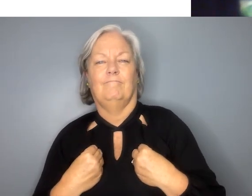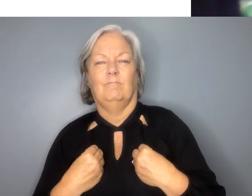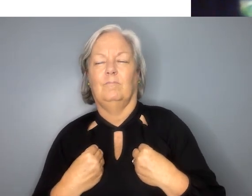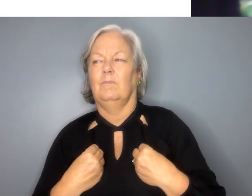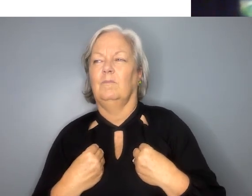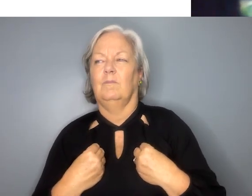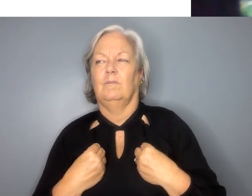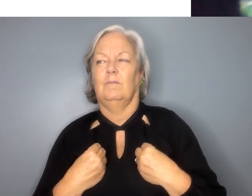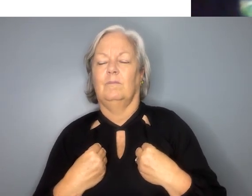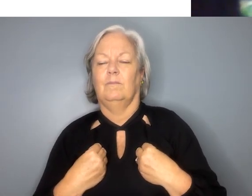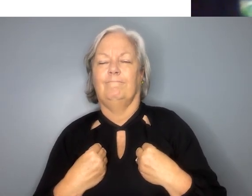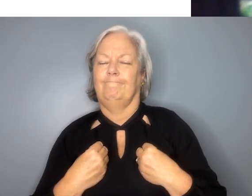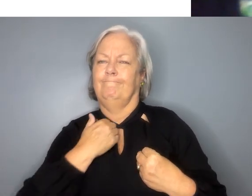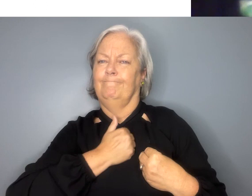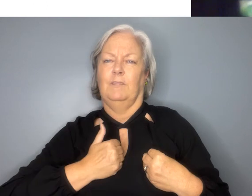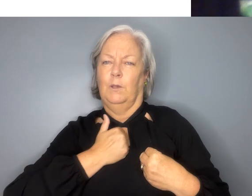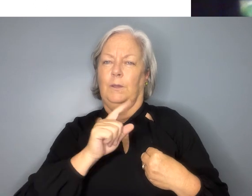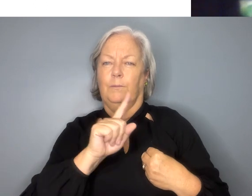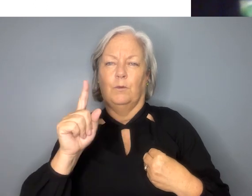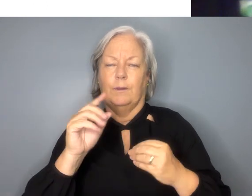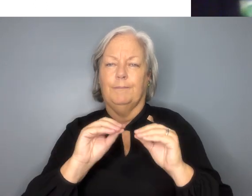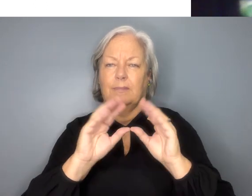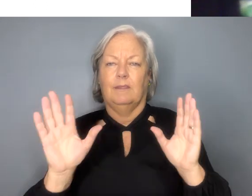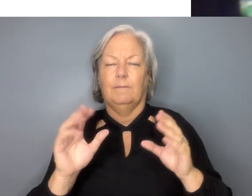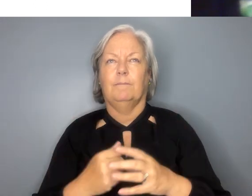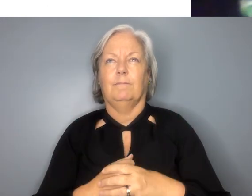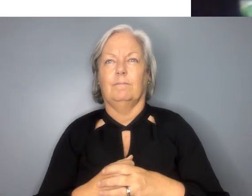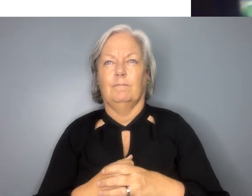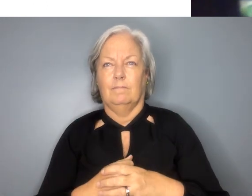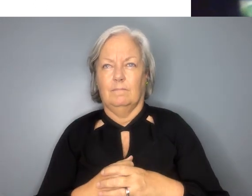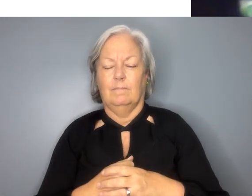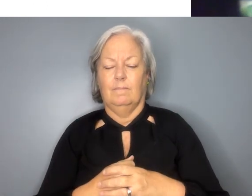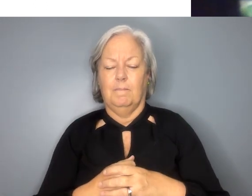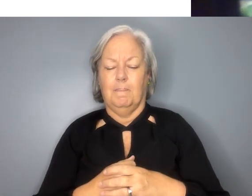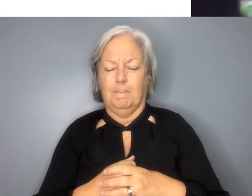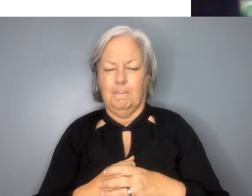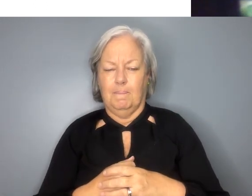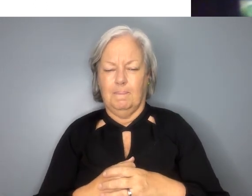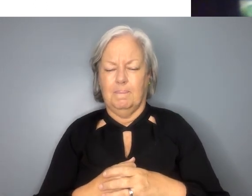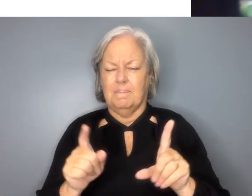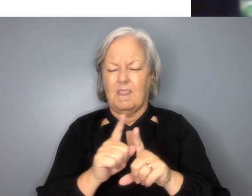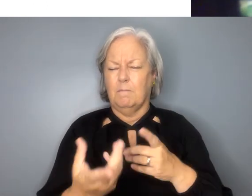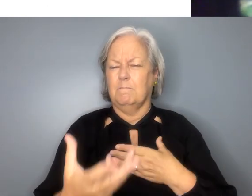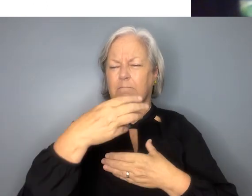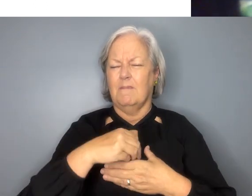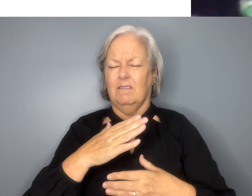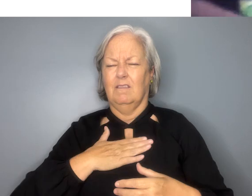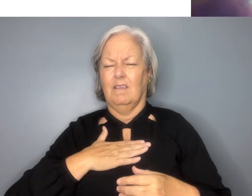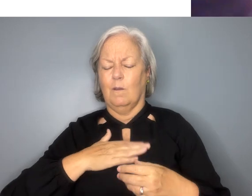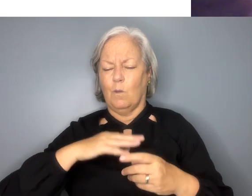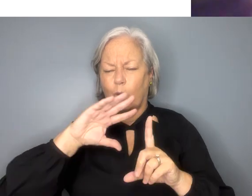than TV ready or less than easily explainable parts of our culture, and